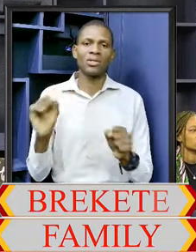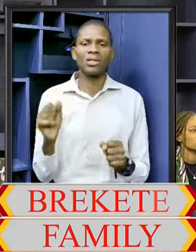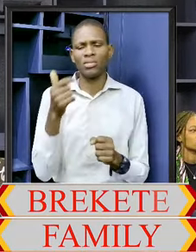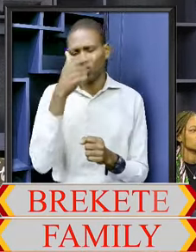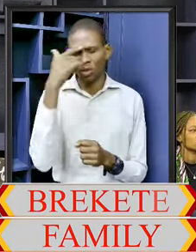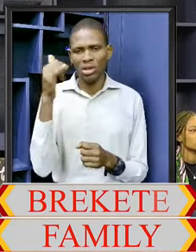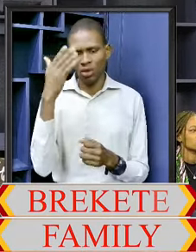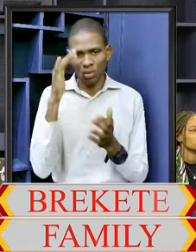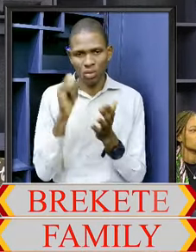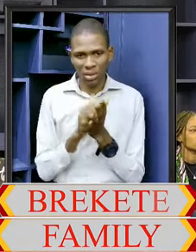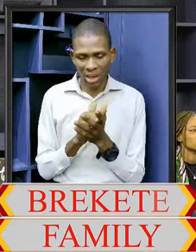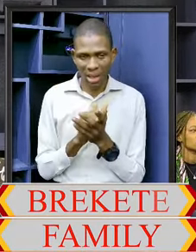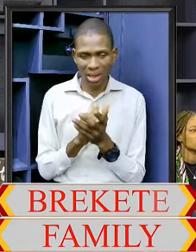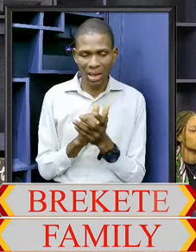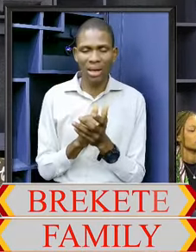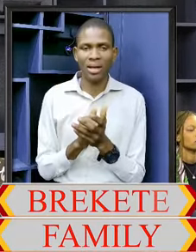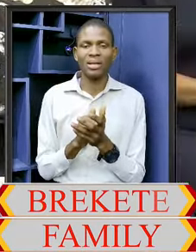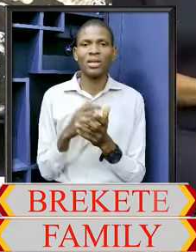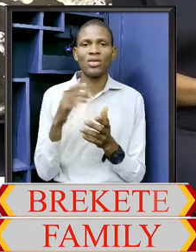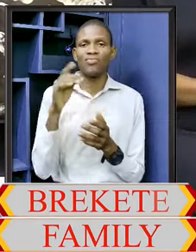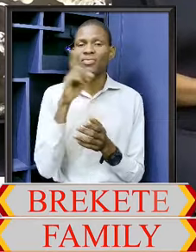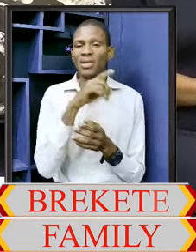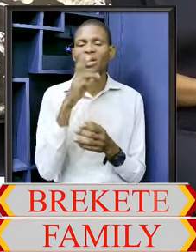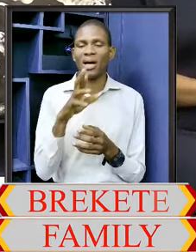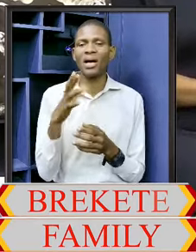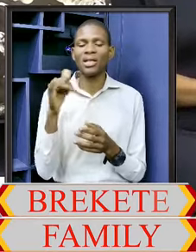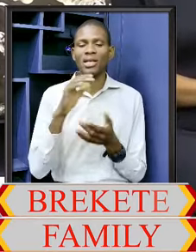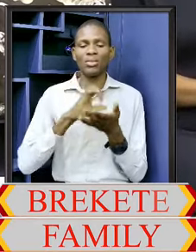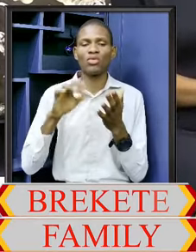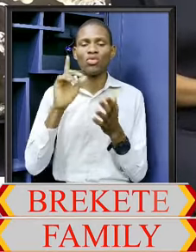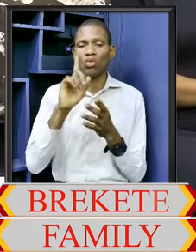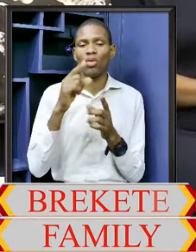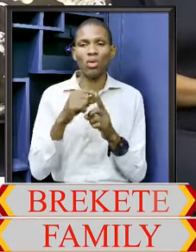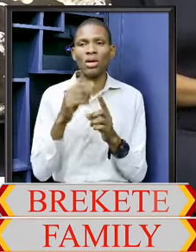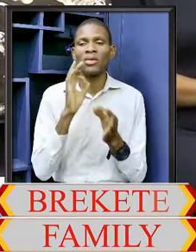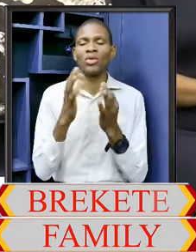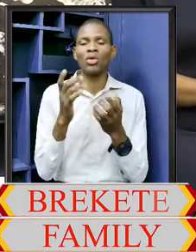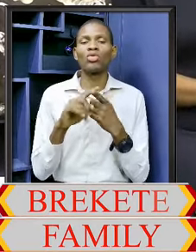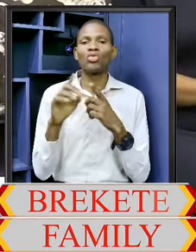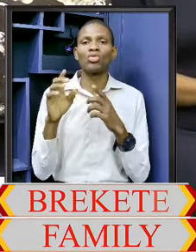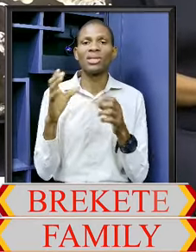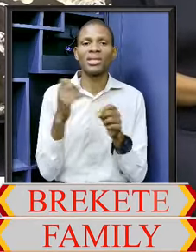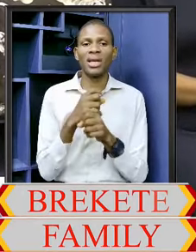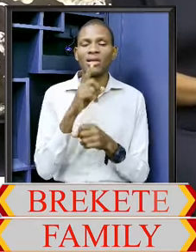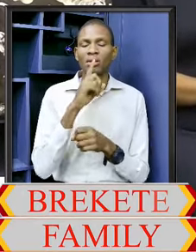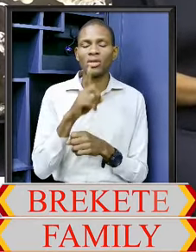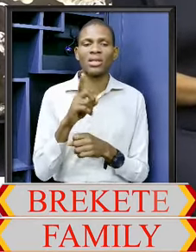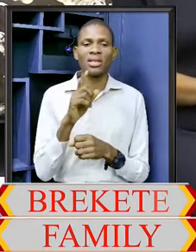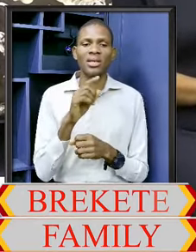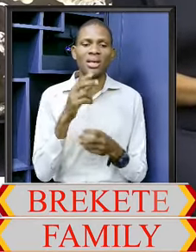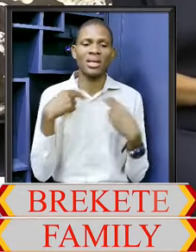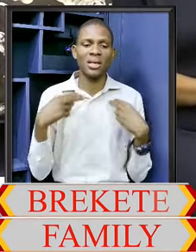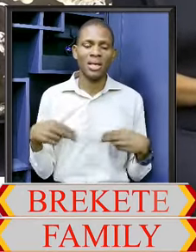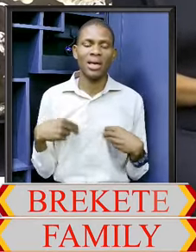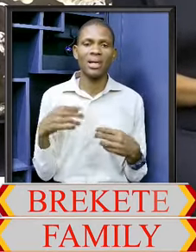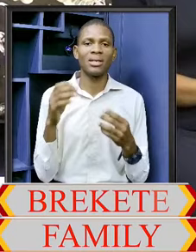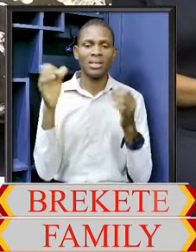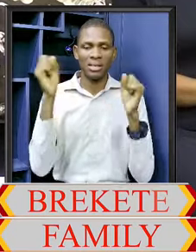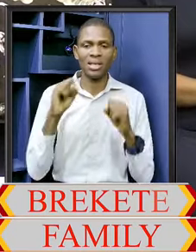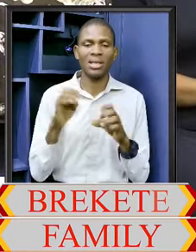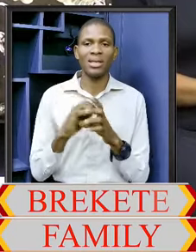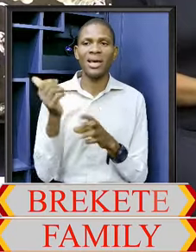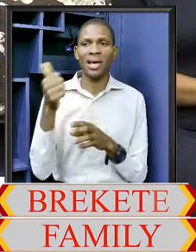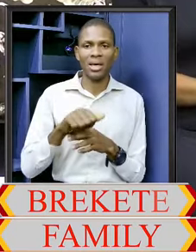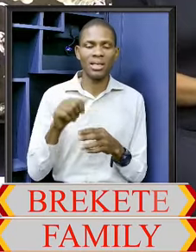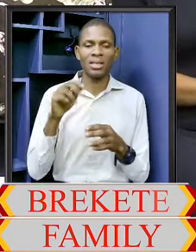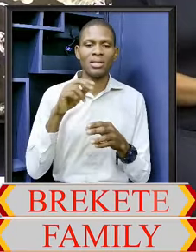they know, say, quack credence, now they come out that word. Come talk, say, if you want to get obonge health system, any nation,